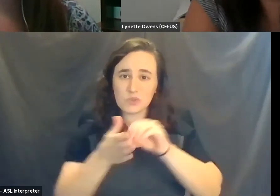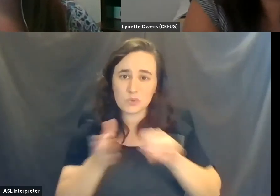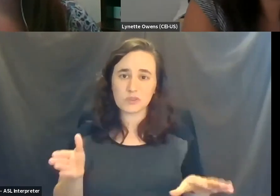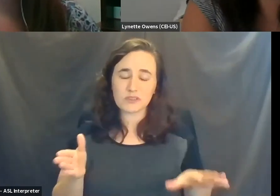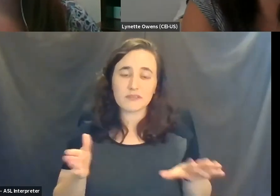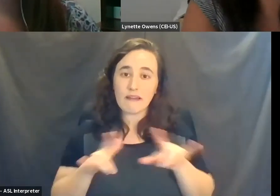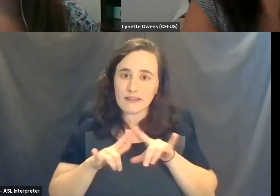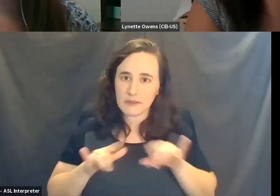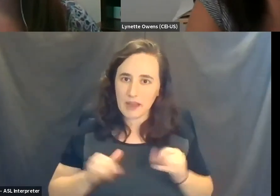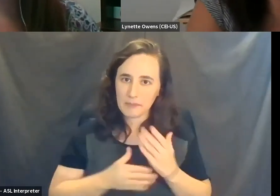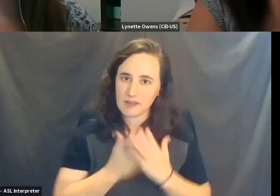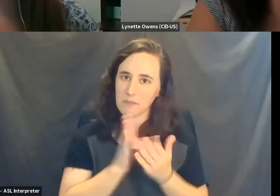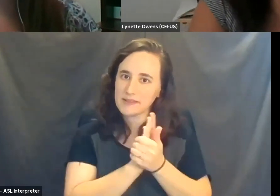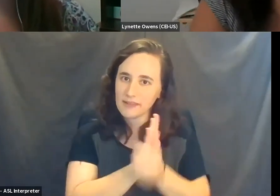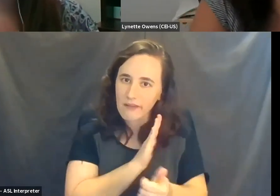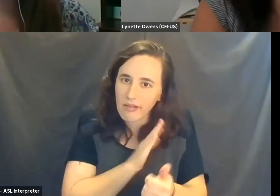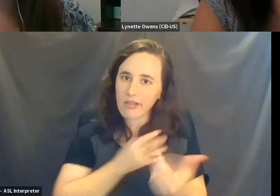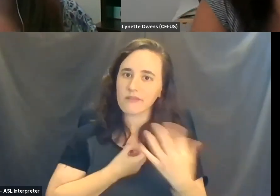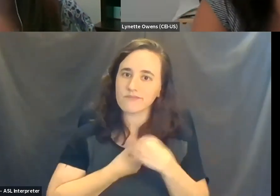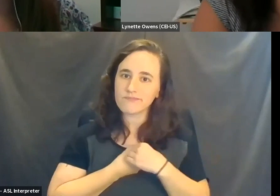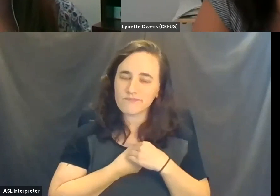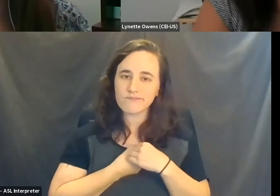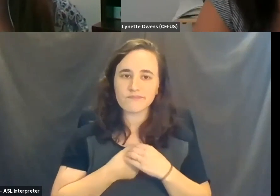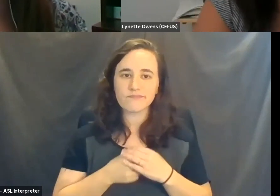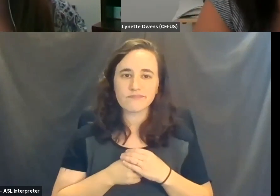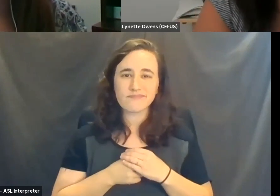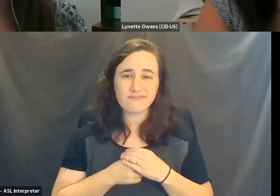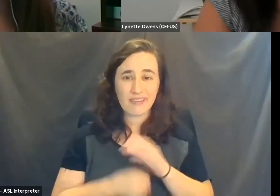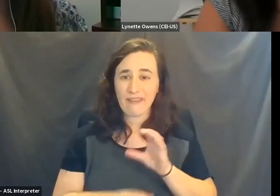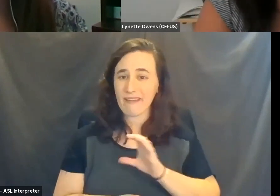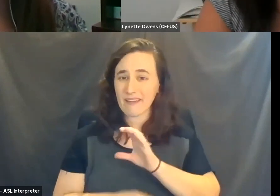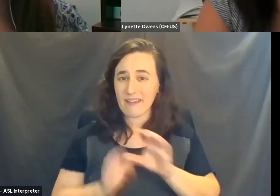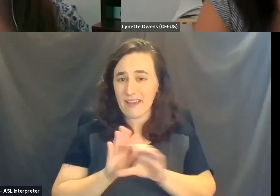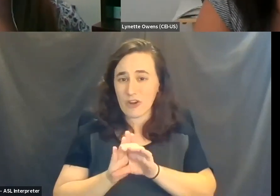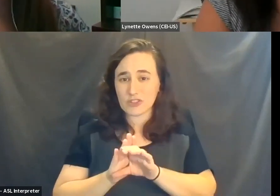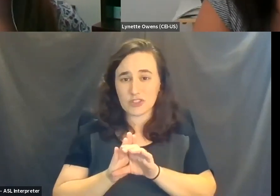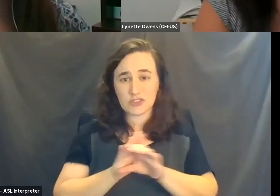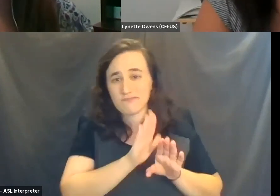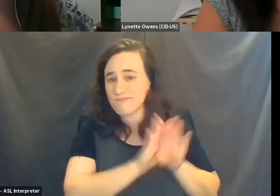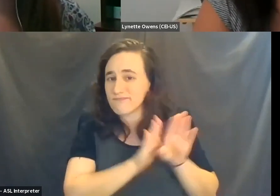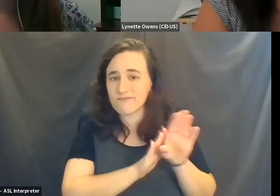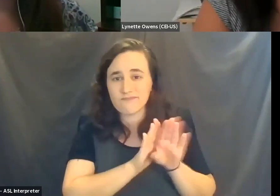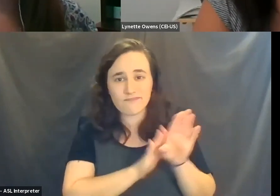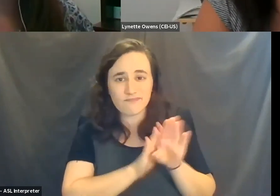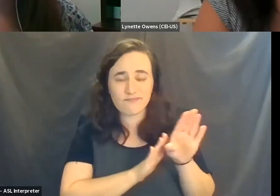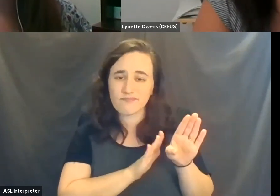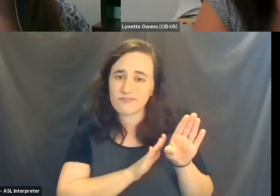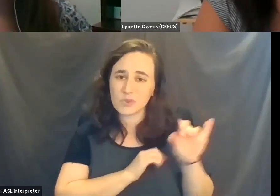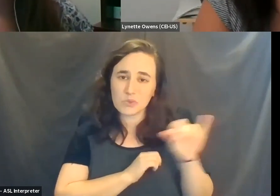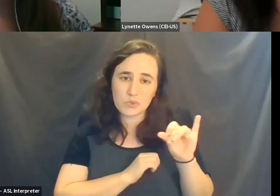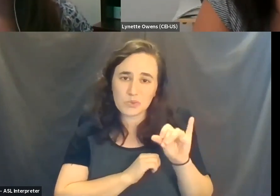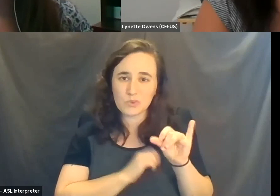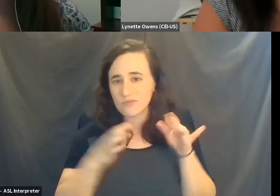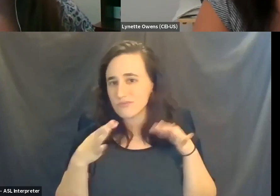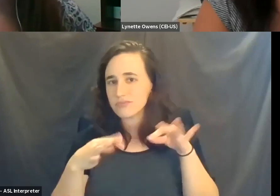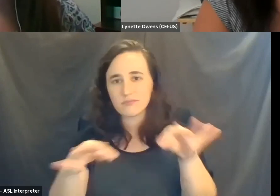skill and just like character building, honestly, that was also happening.